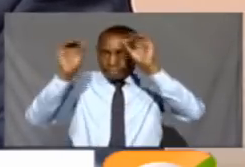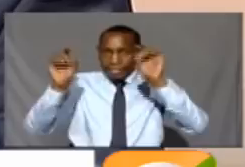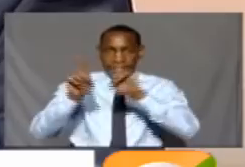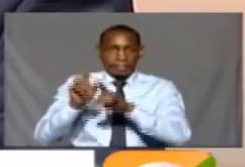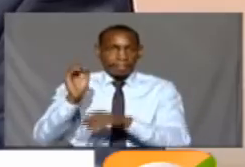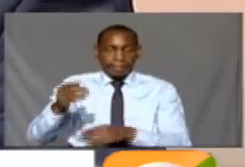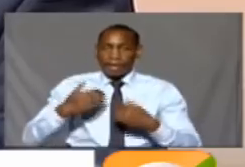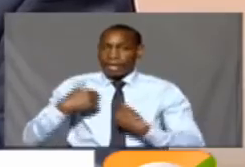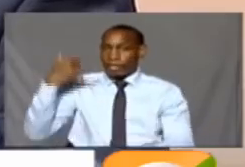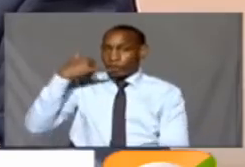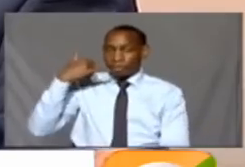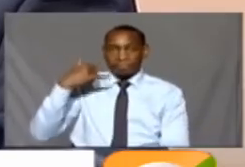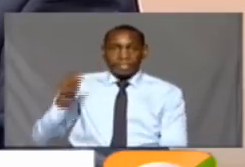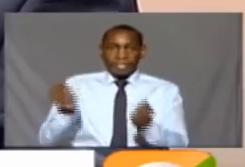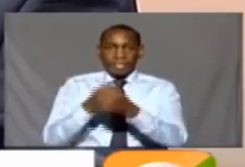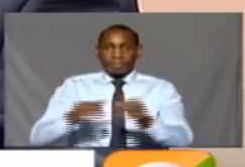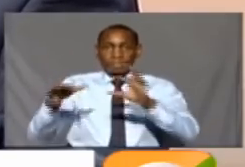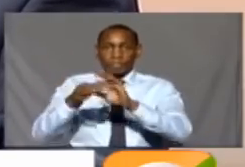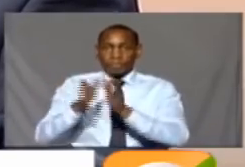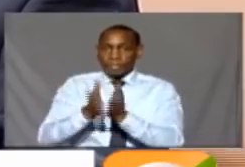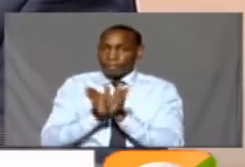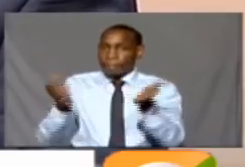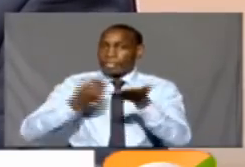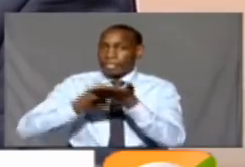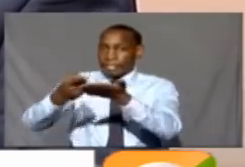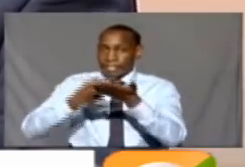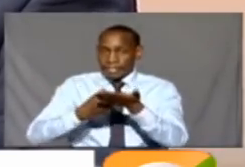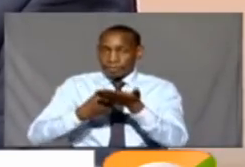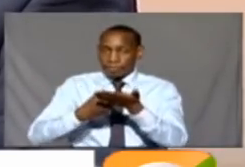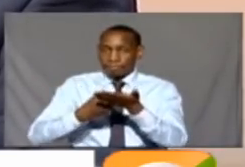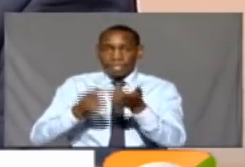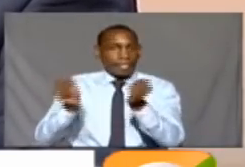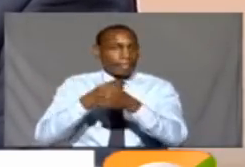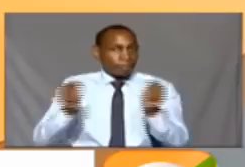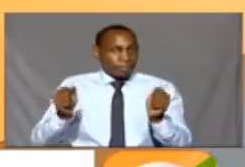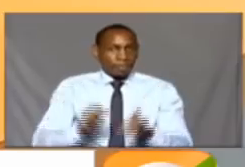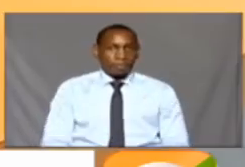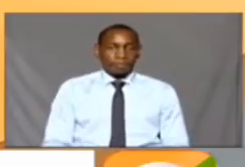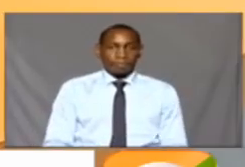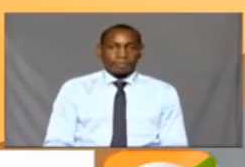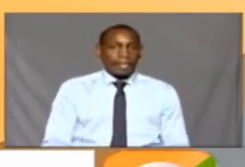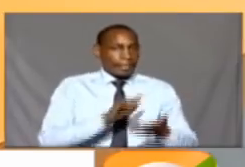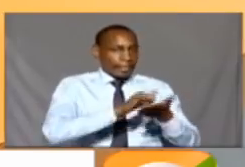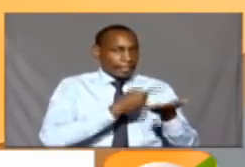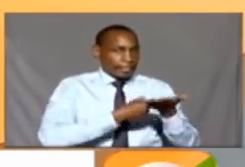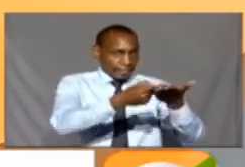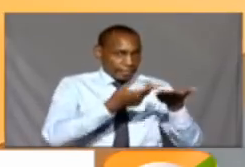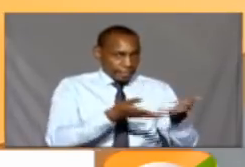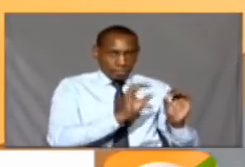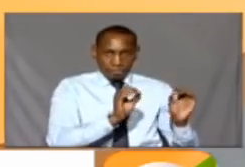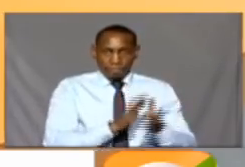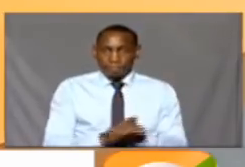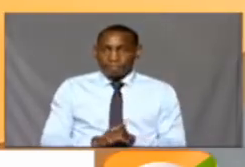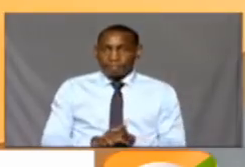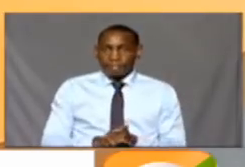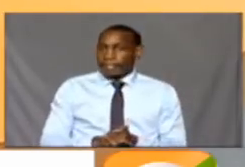did, it cannot be part of public discourse. Can it? In that you will not discuss it in this interview? Is that what